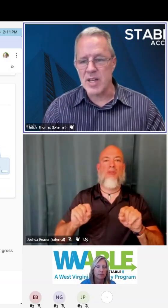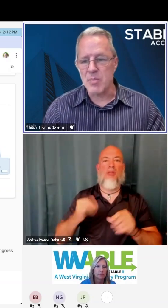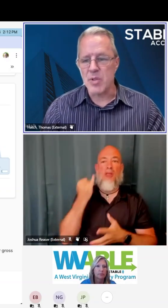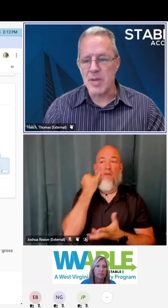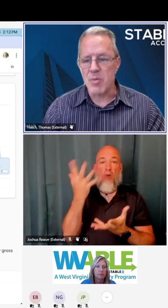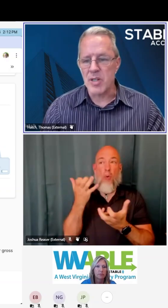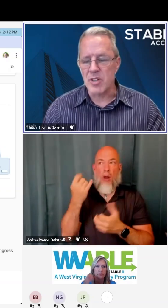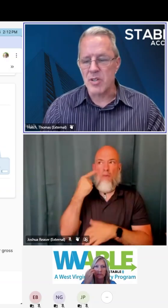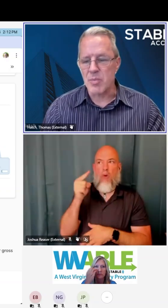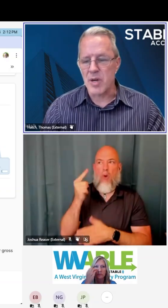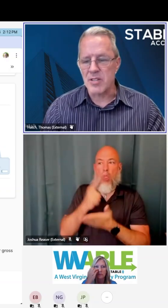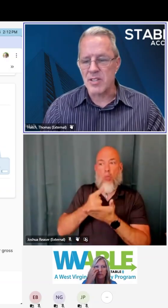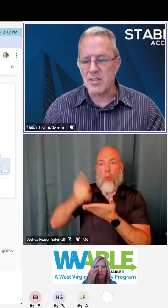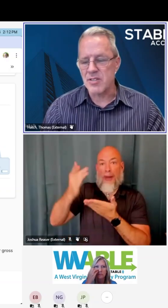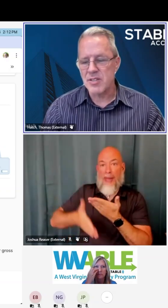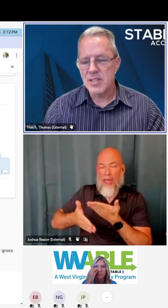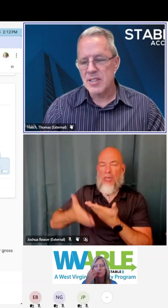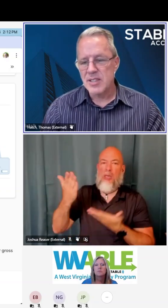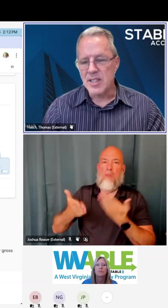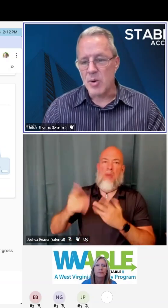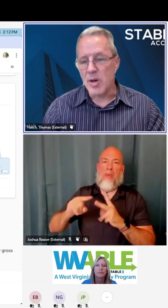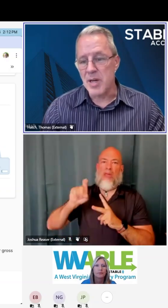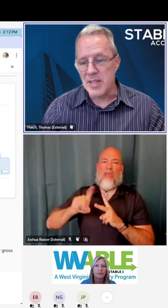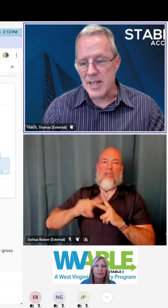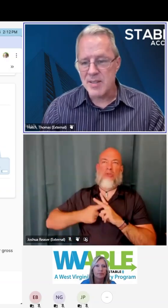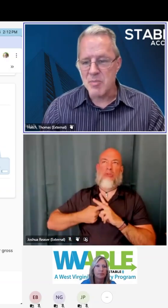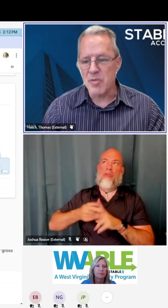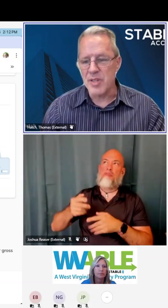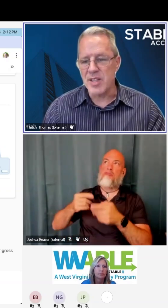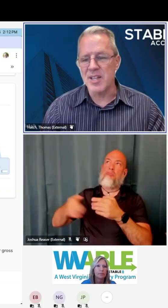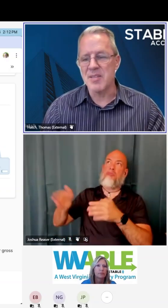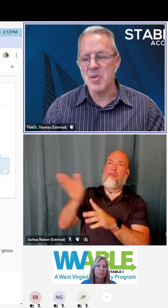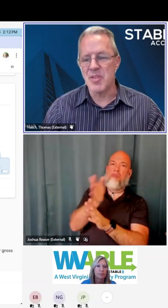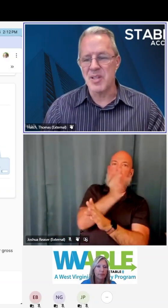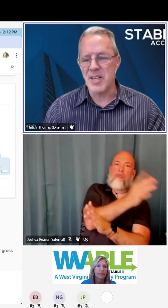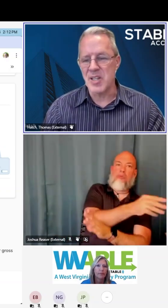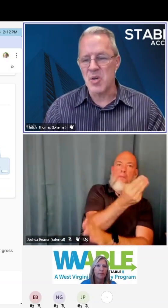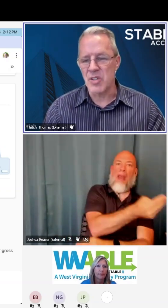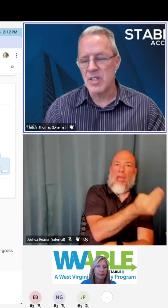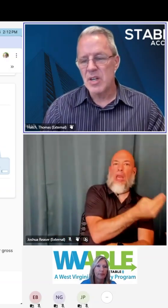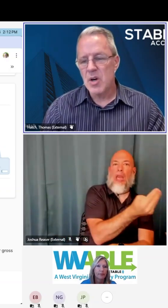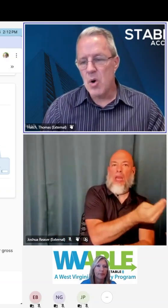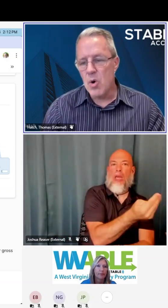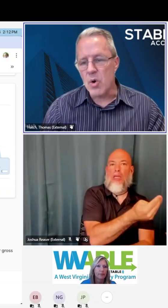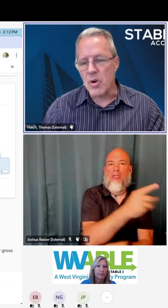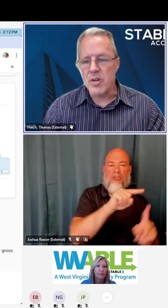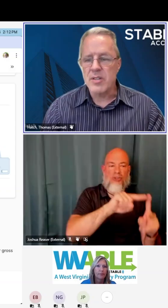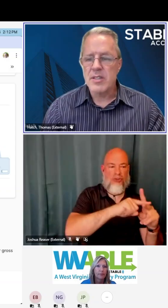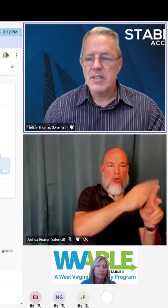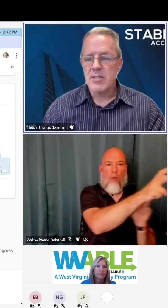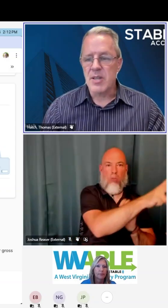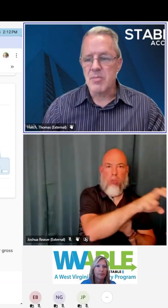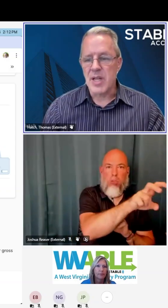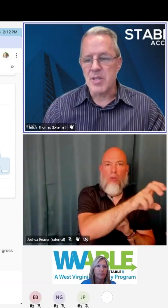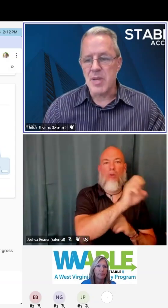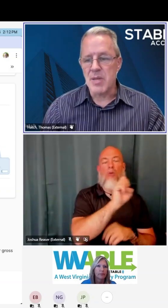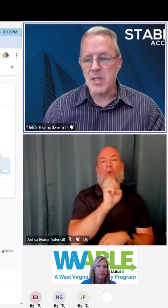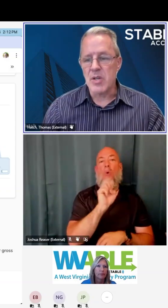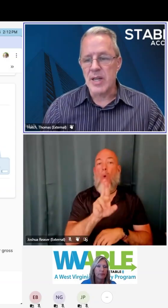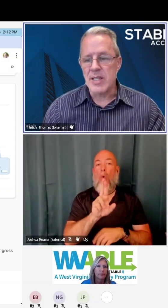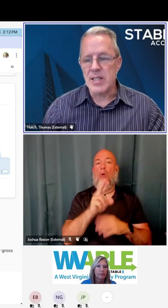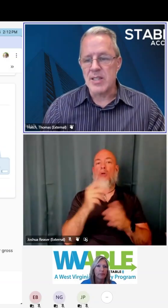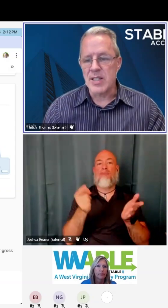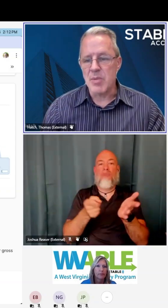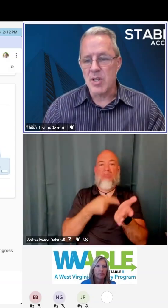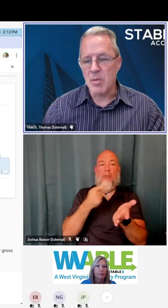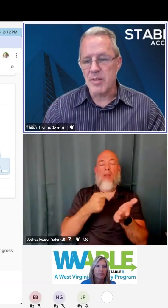weekend, for example, you may want to start the process, on Monday, moving the money over. Or sometimes it may be a